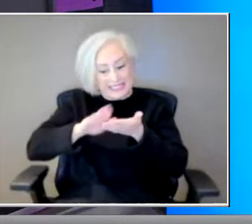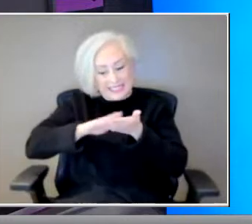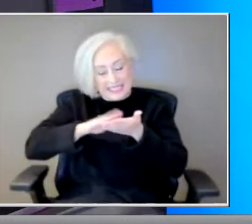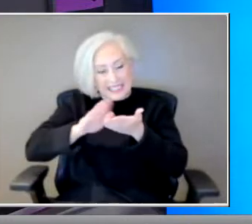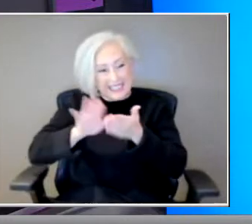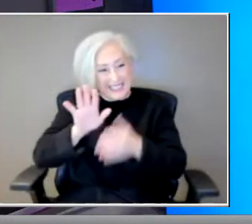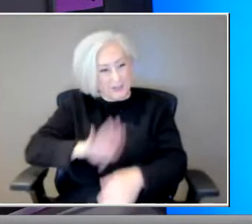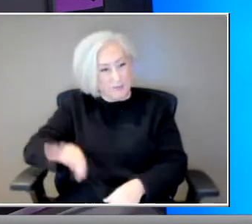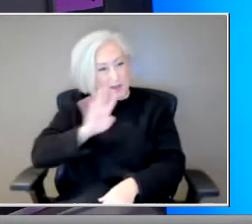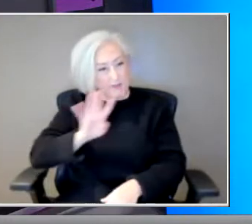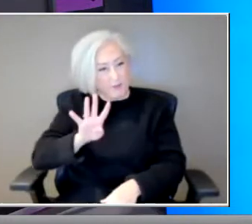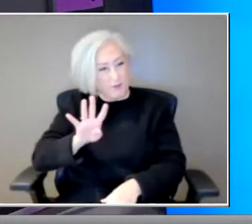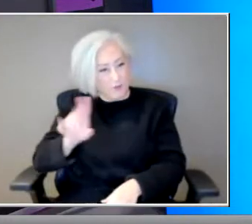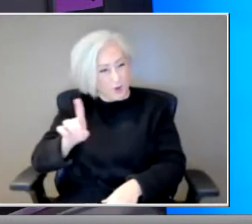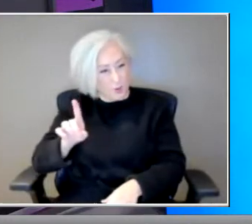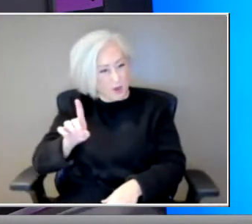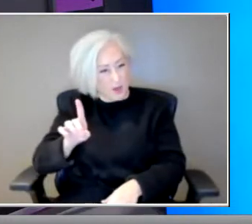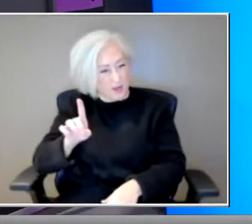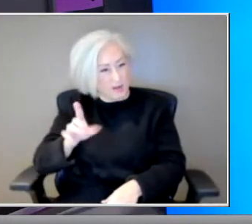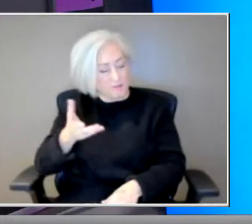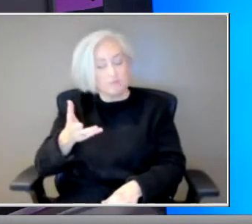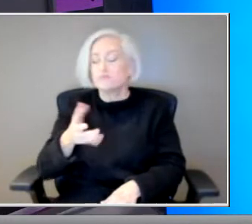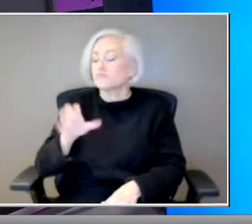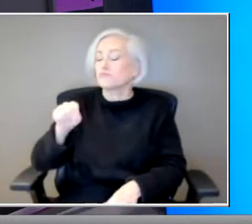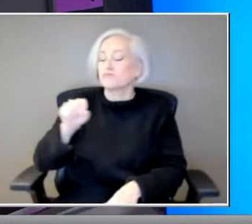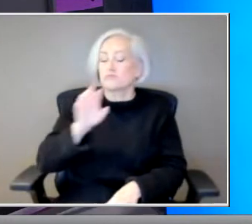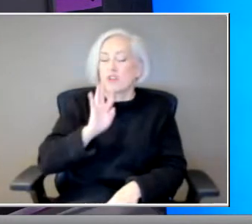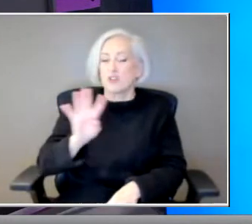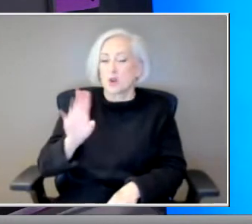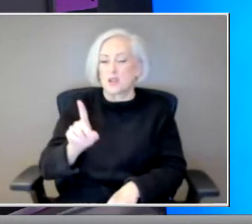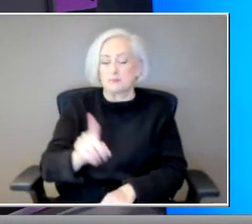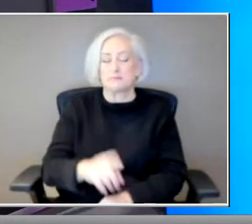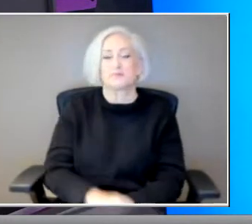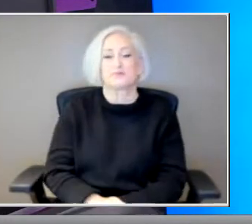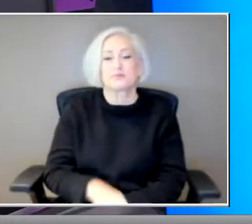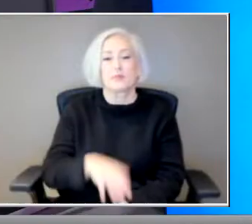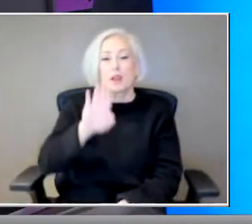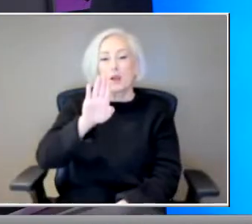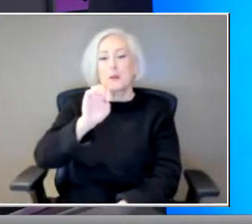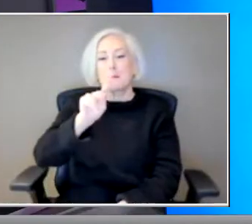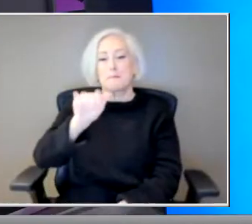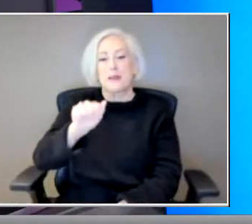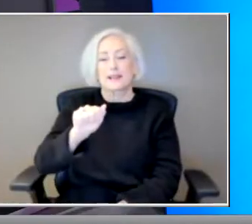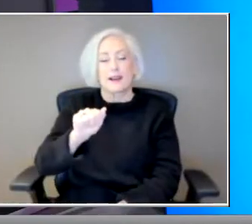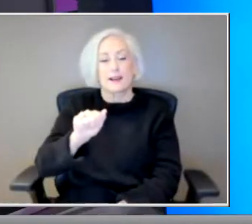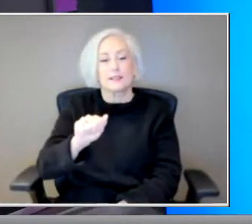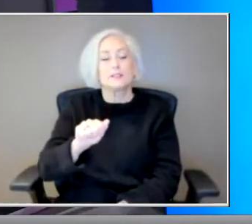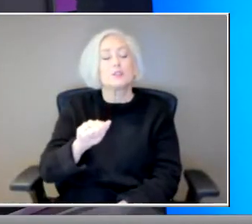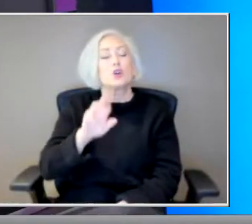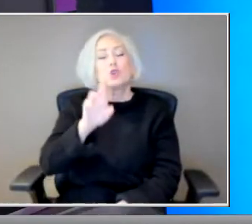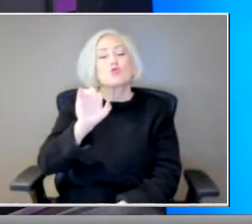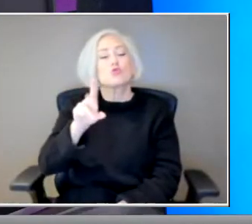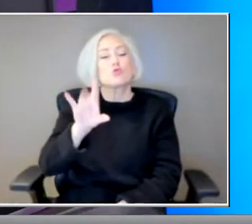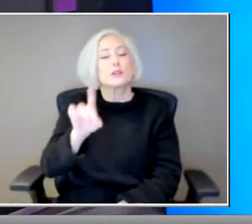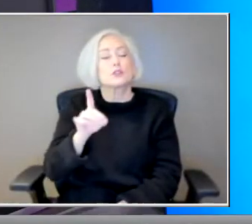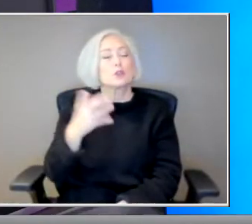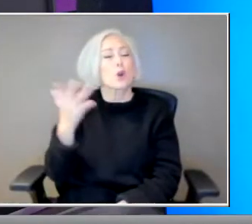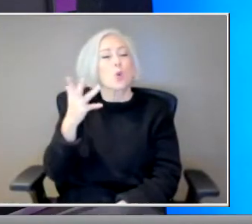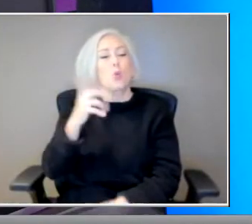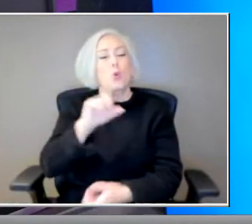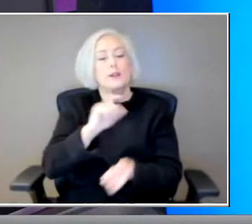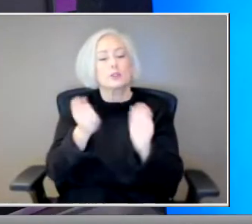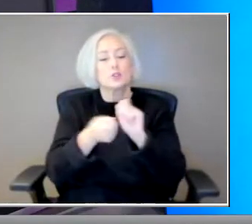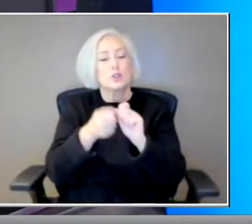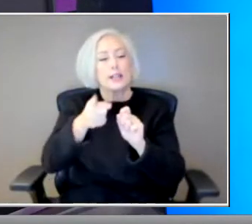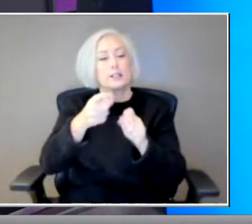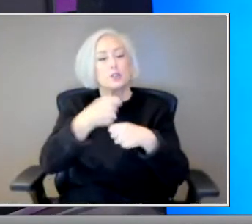did you say? Yeah, I was 41 when that Okay. happened. Becca has a question for Richard. She wants to know what changes has Richard made to his